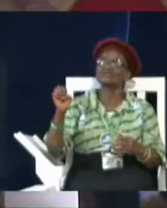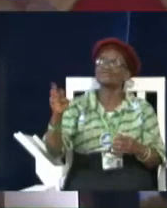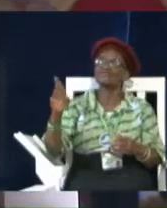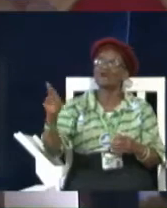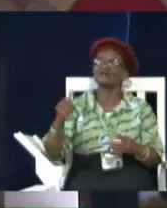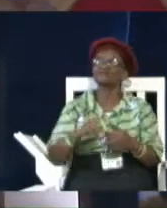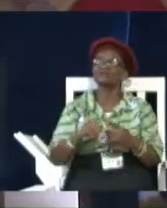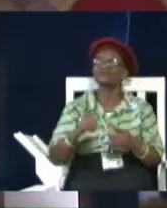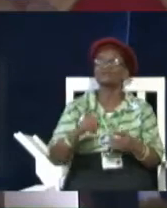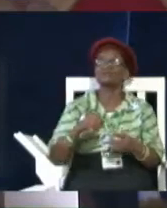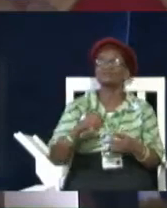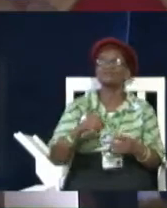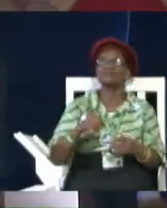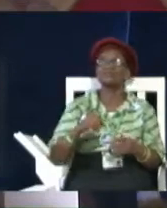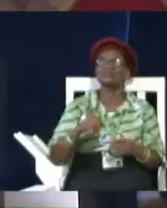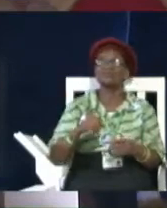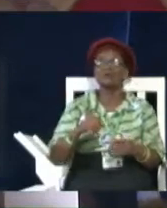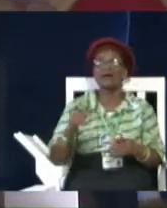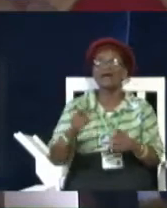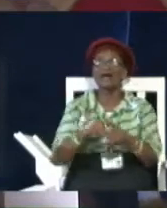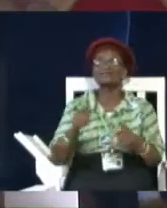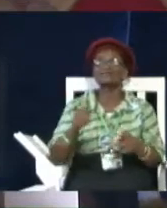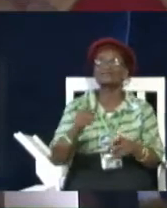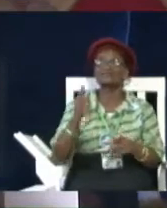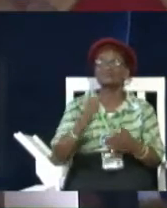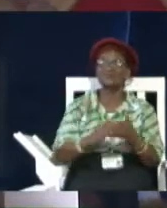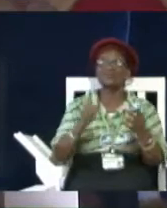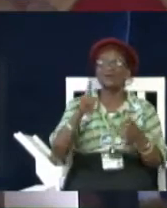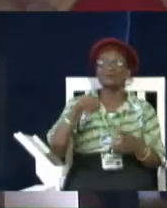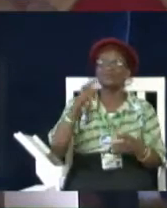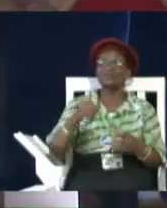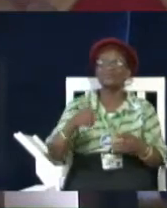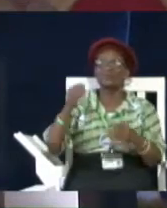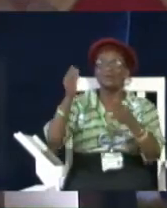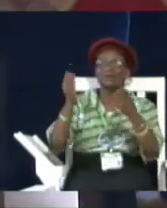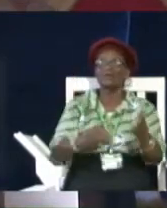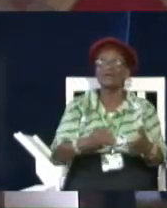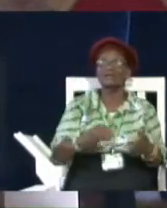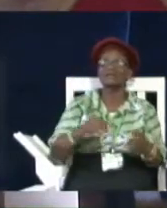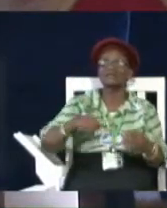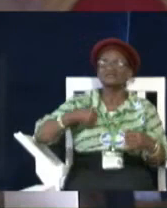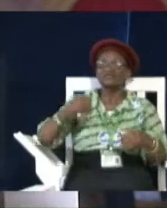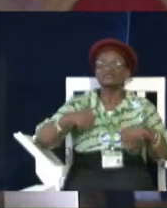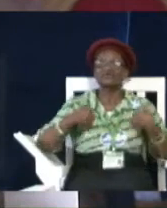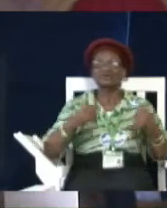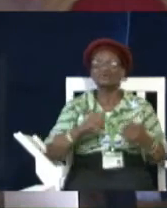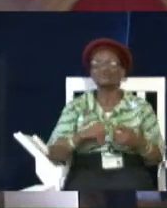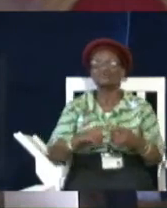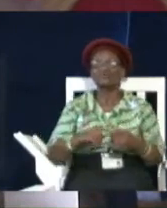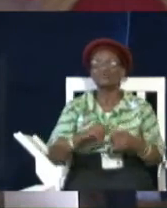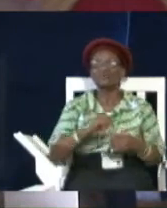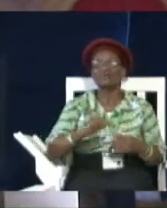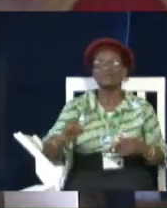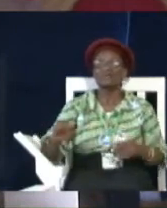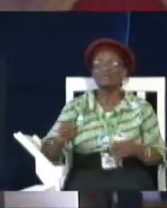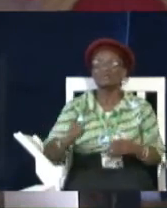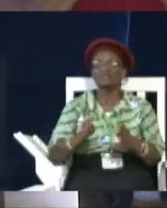to a whole city. You see, When we are talking about double